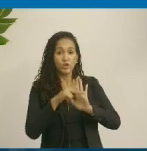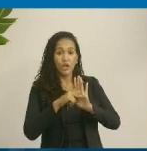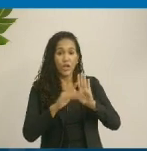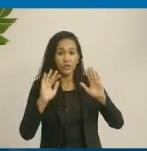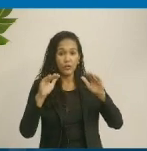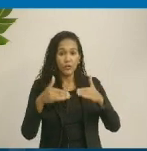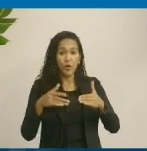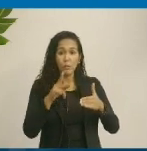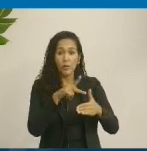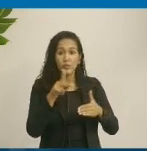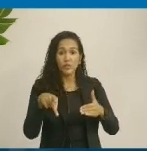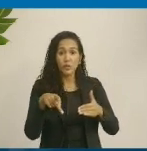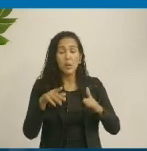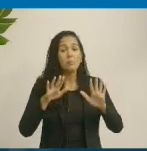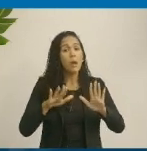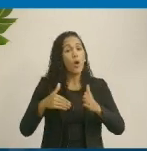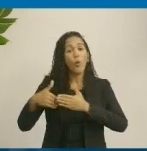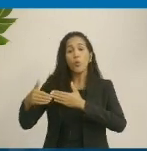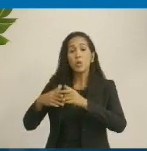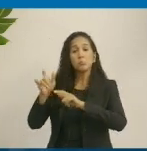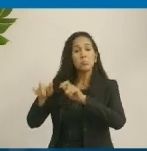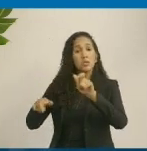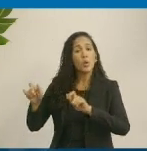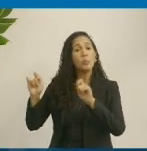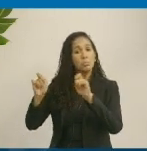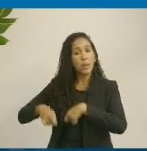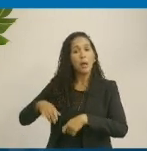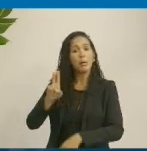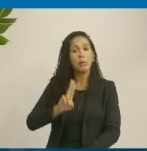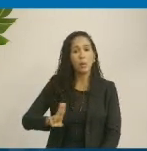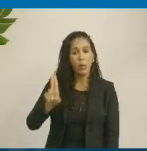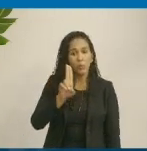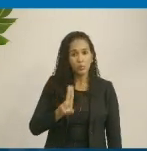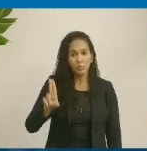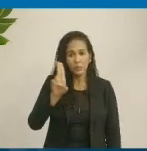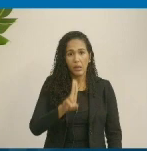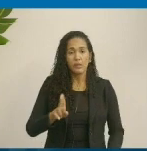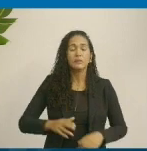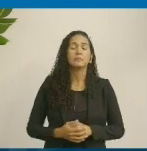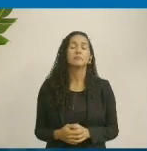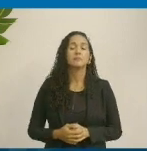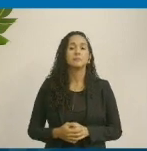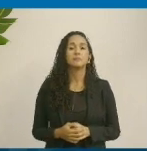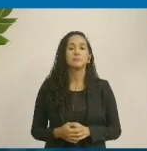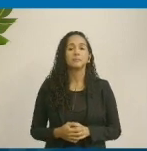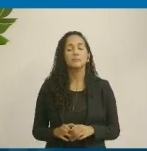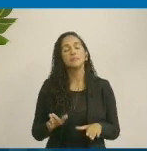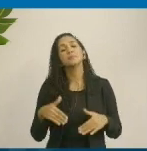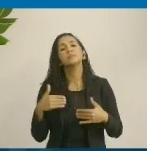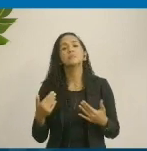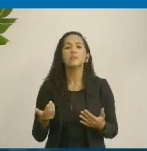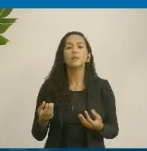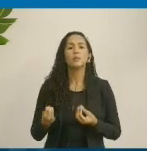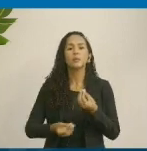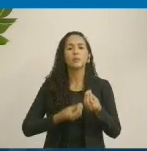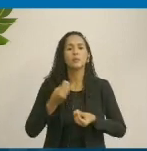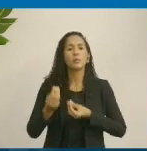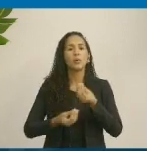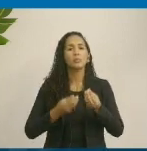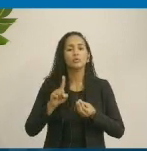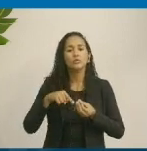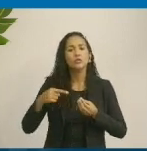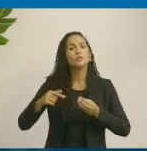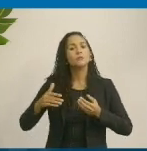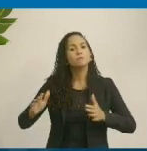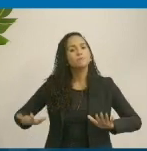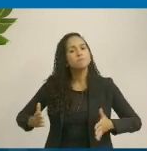society. So how do we onboard people? How do we get them